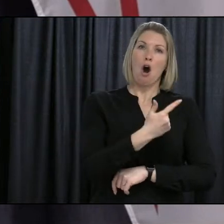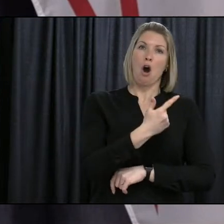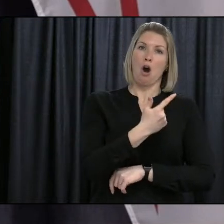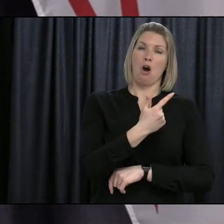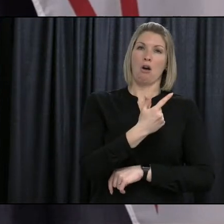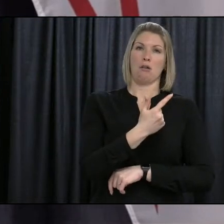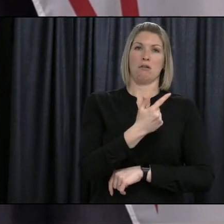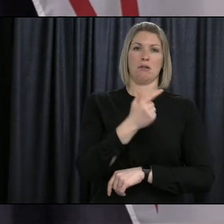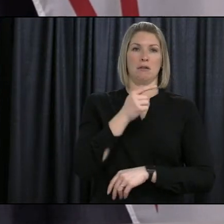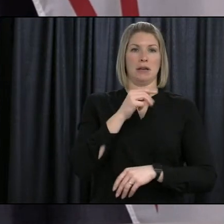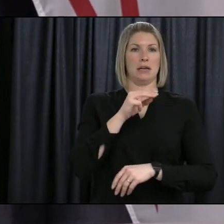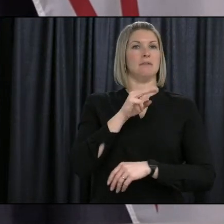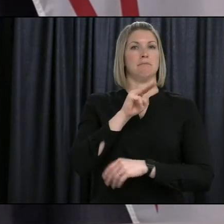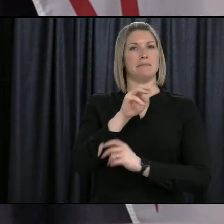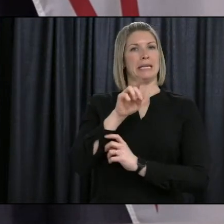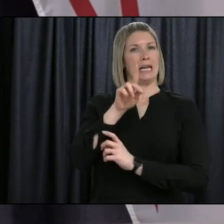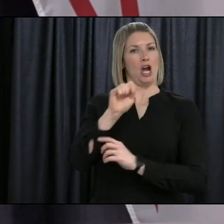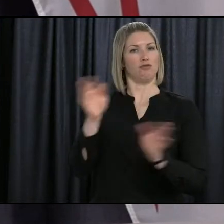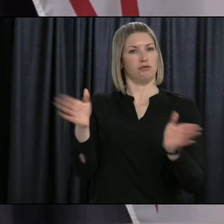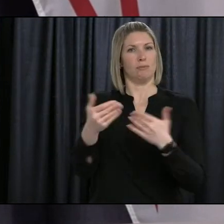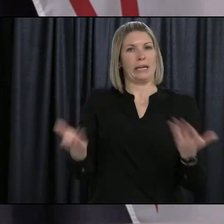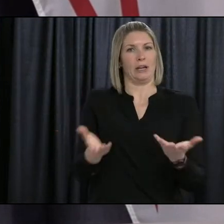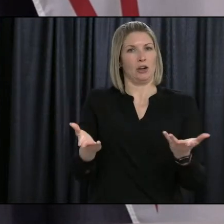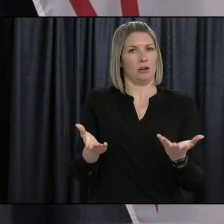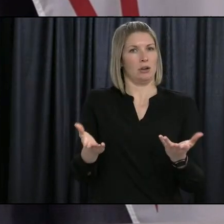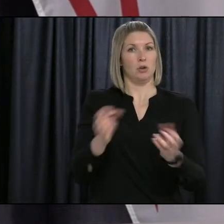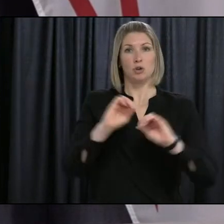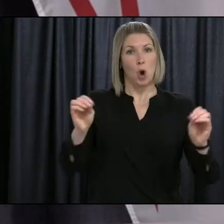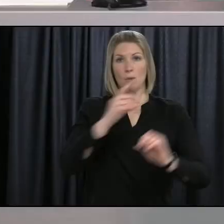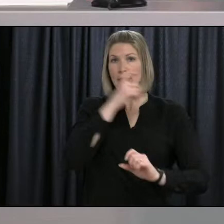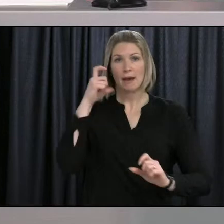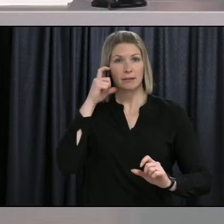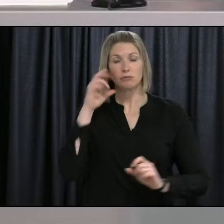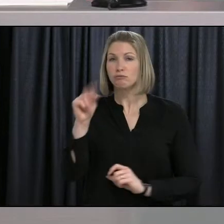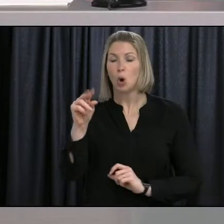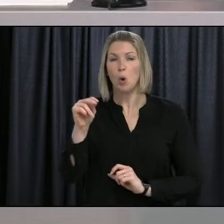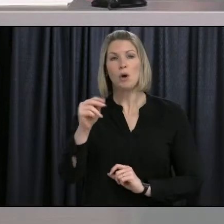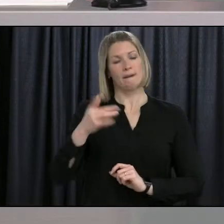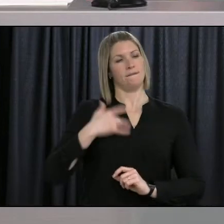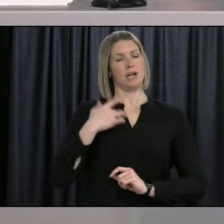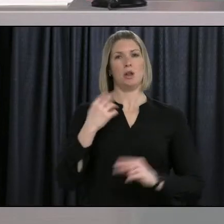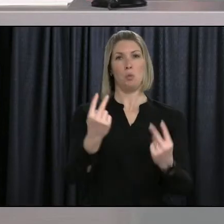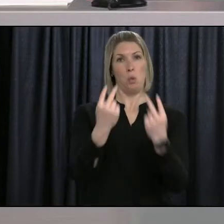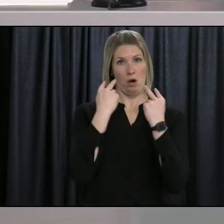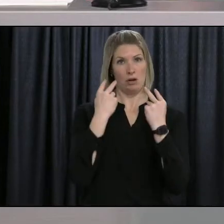just felt that we needed to wear them as well. Thanks.